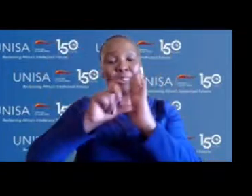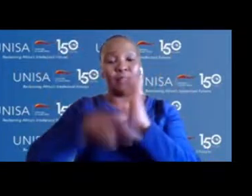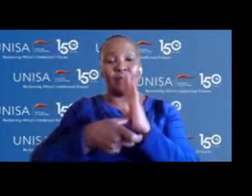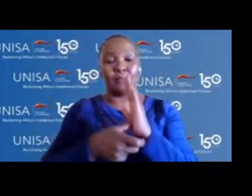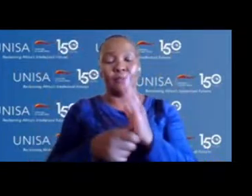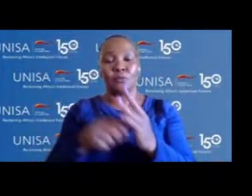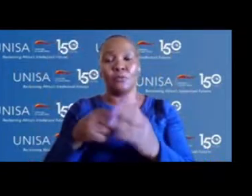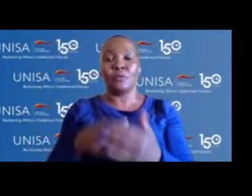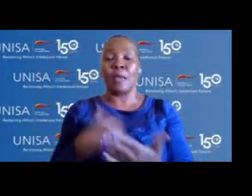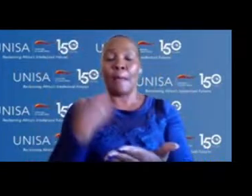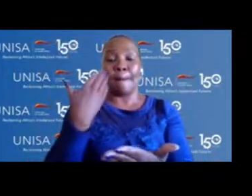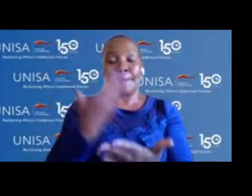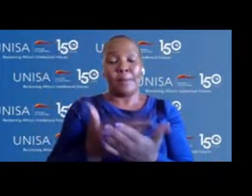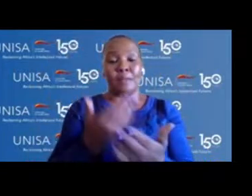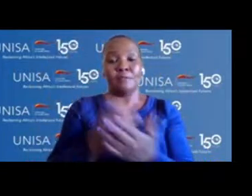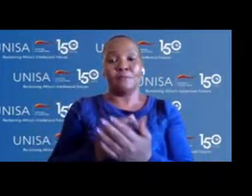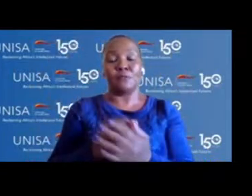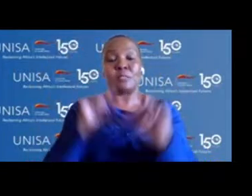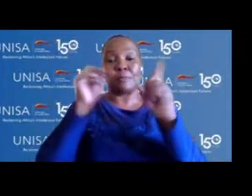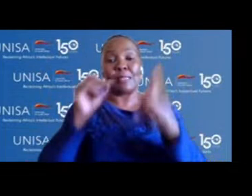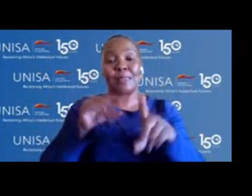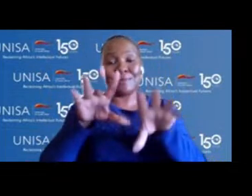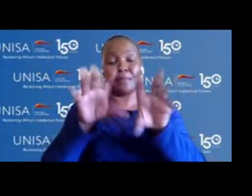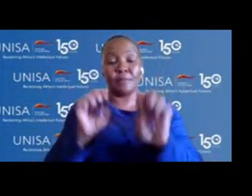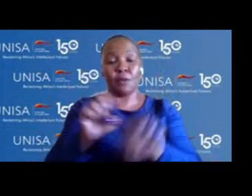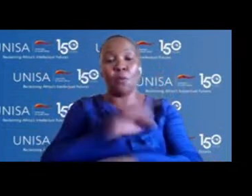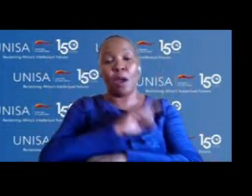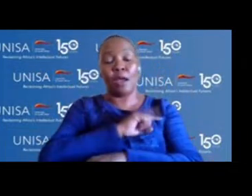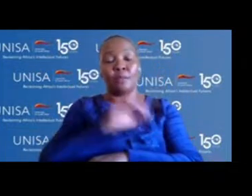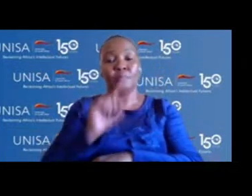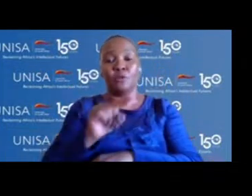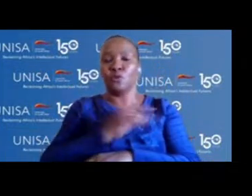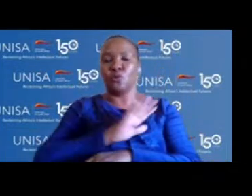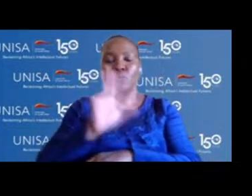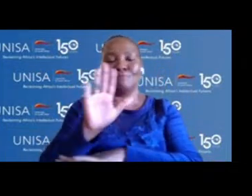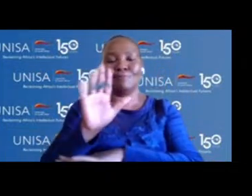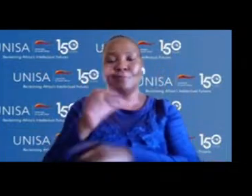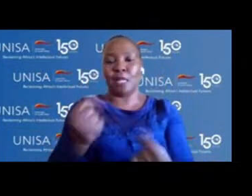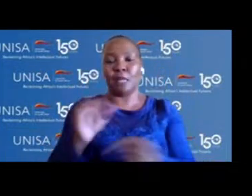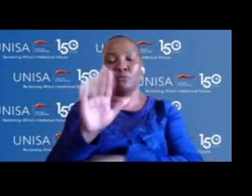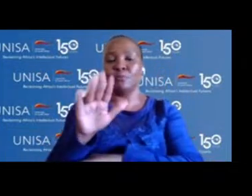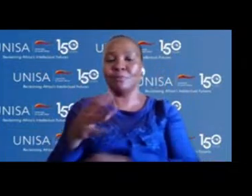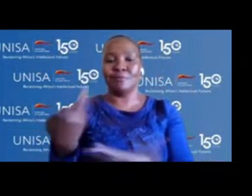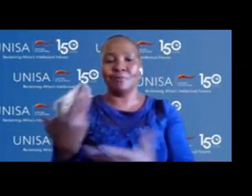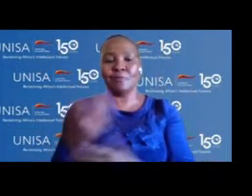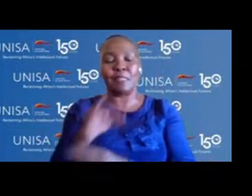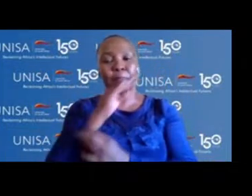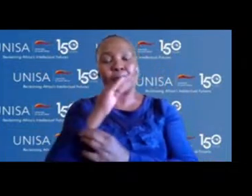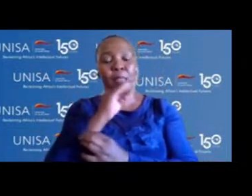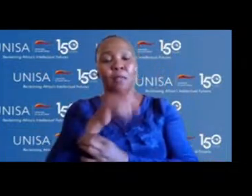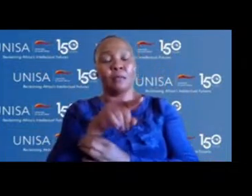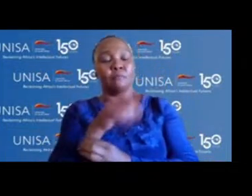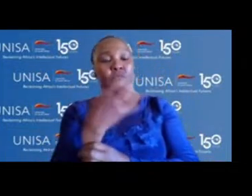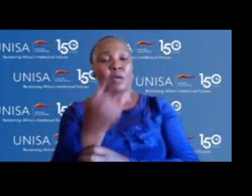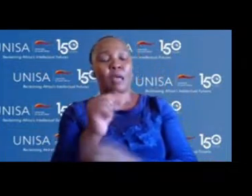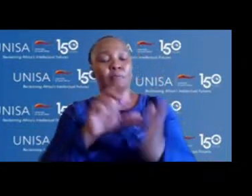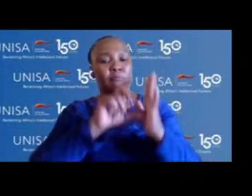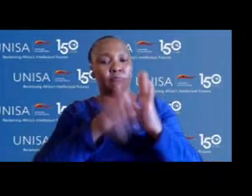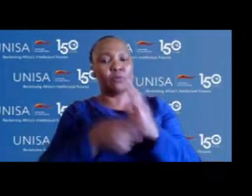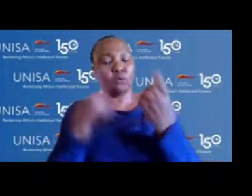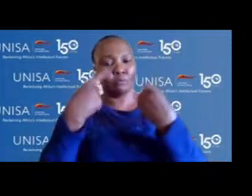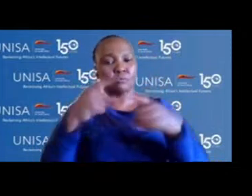to apply for special examination because this is not automatic. It does not mean that because you disclose